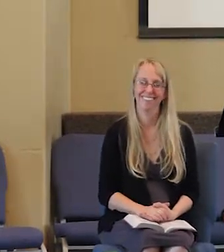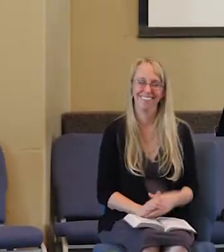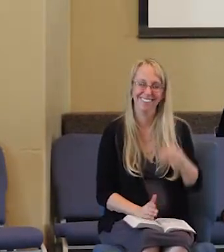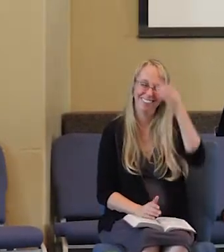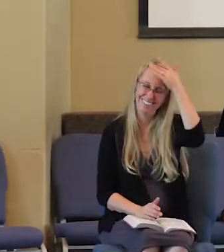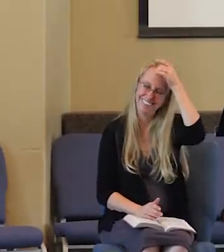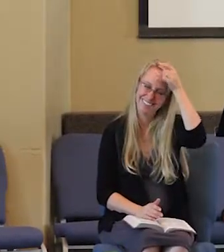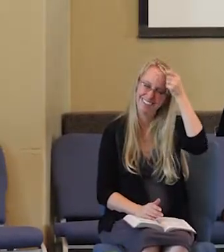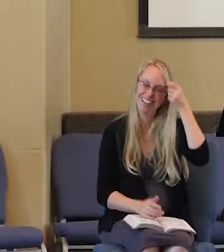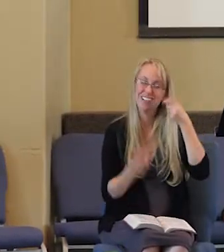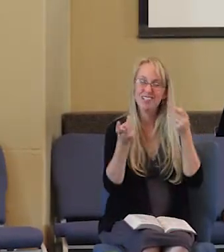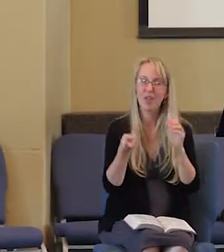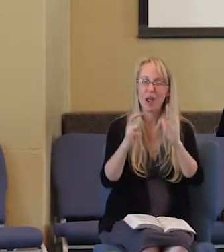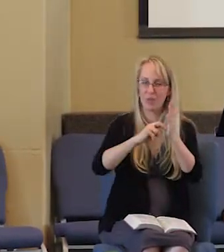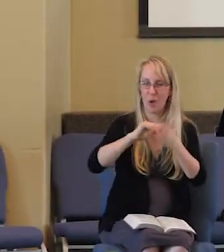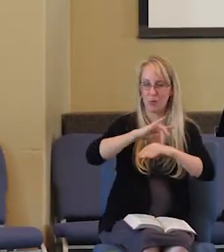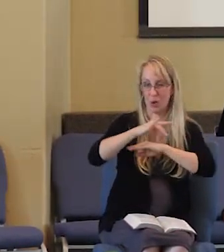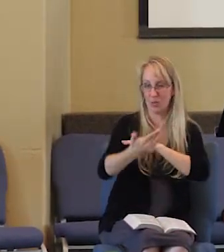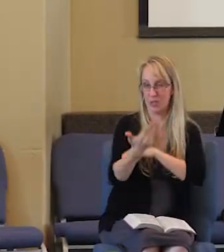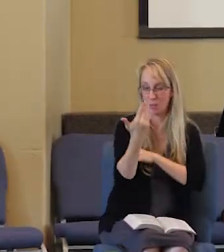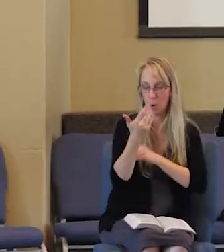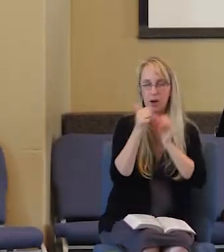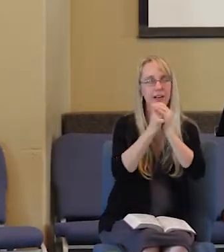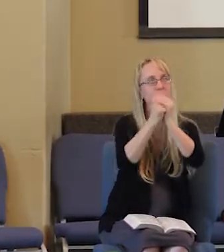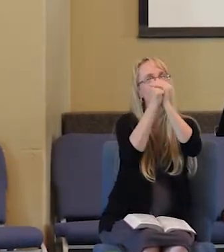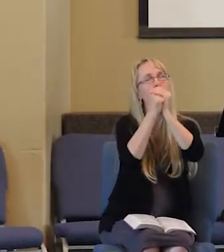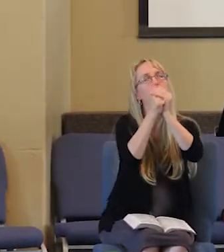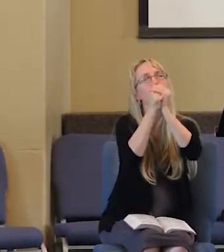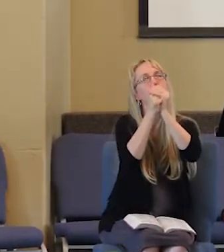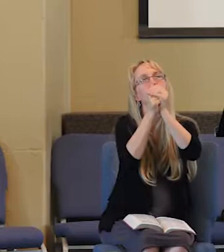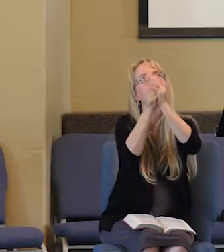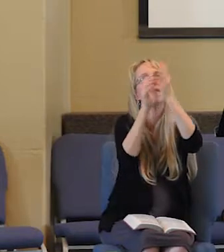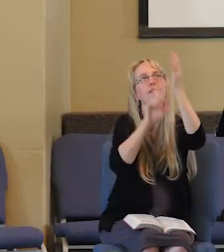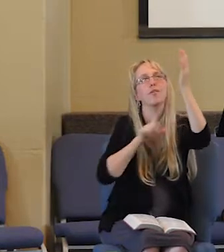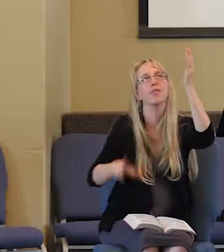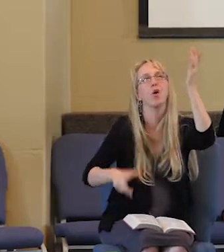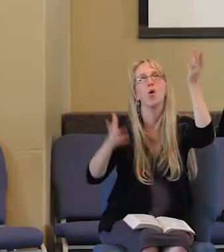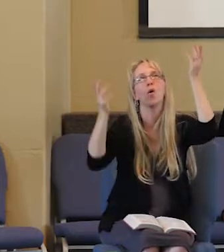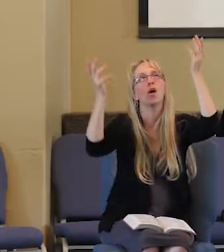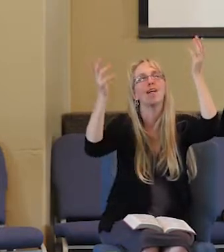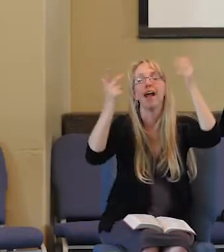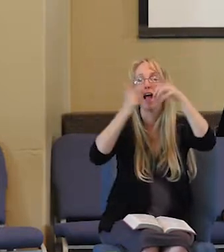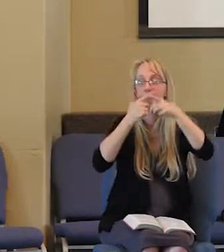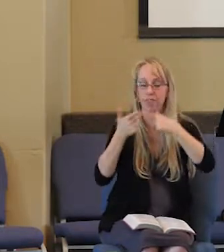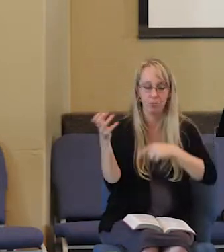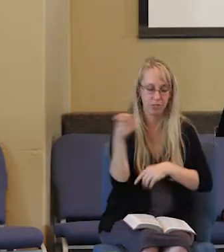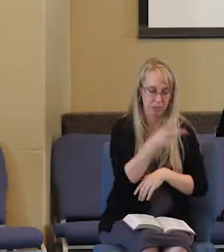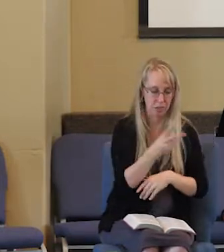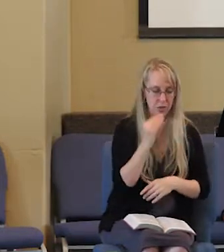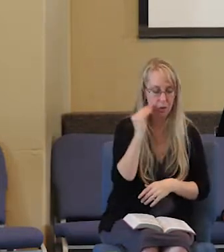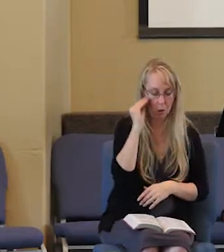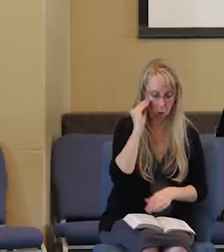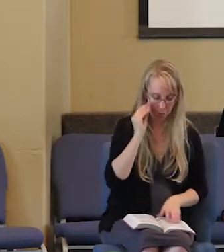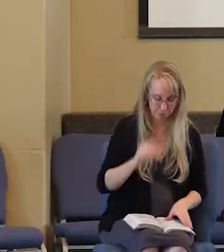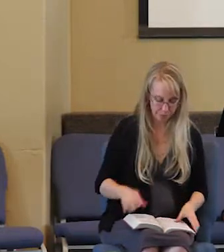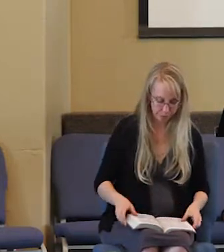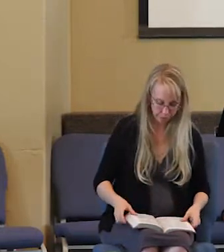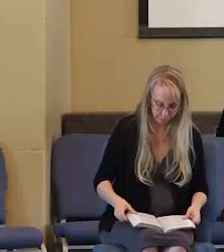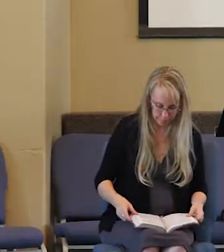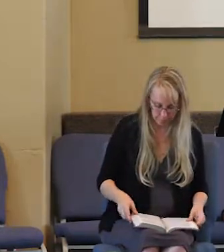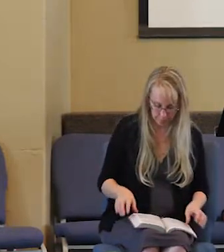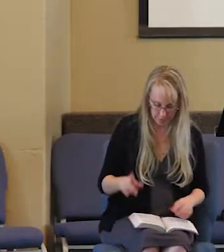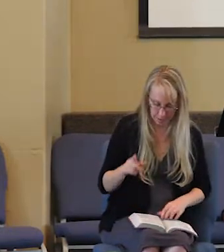Verse 19 says, then they rose early in the morning and worshiped before the Lord and returned again to their house in Ramah.